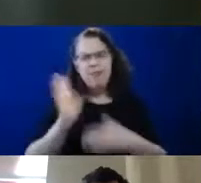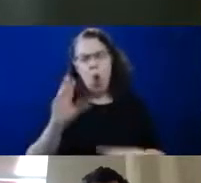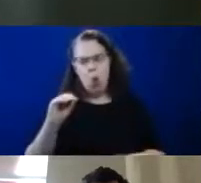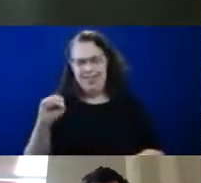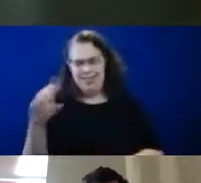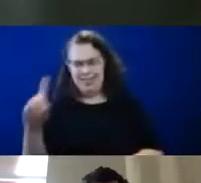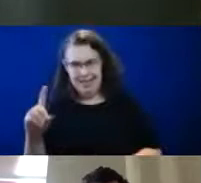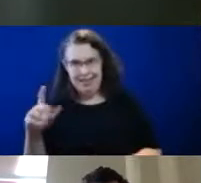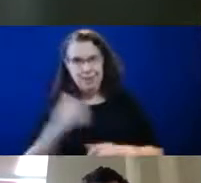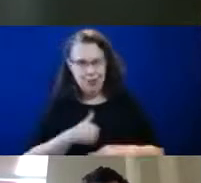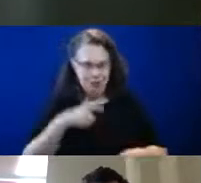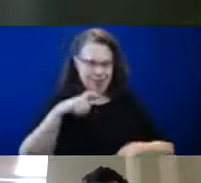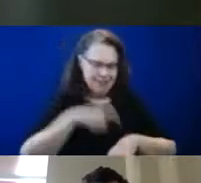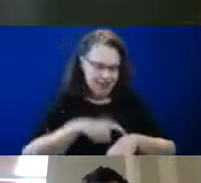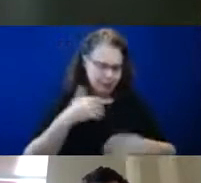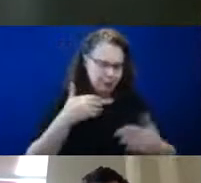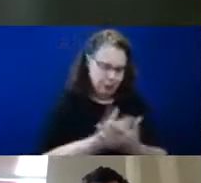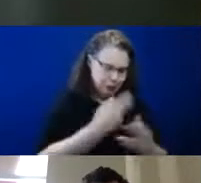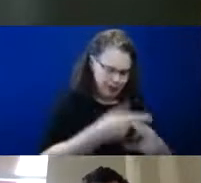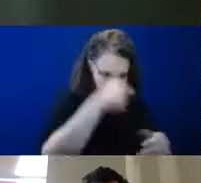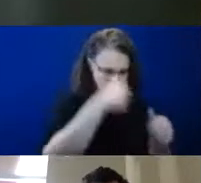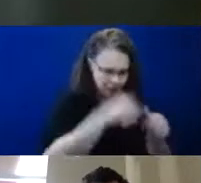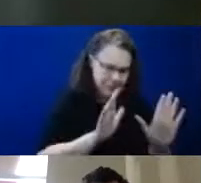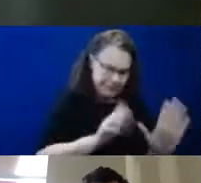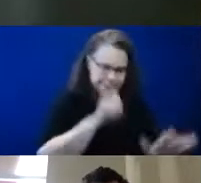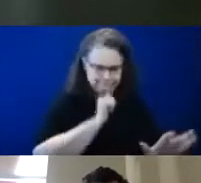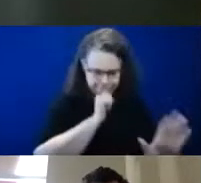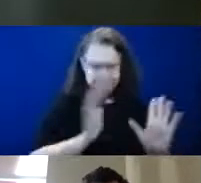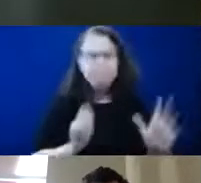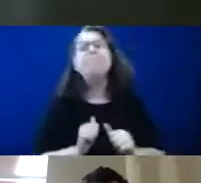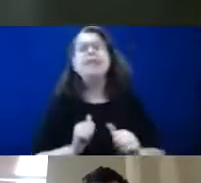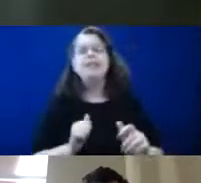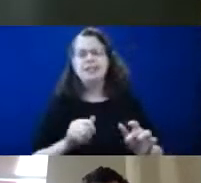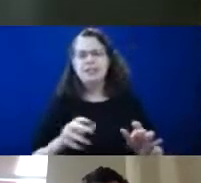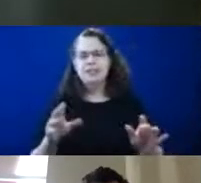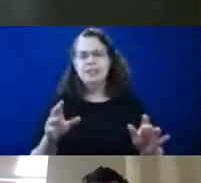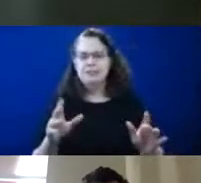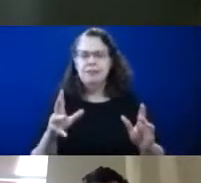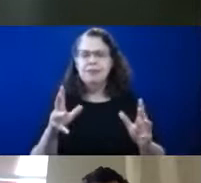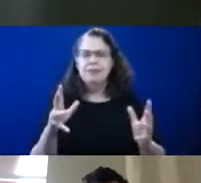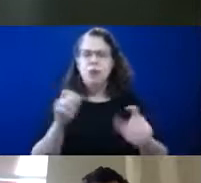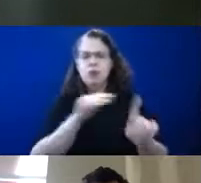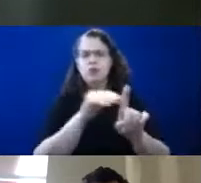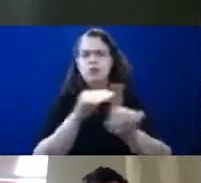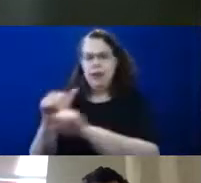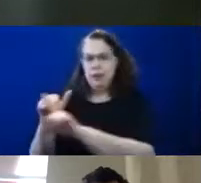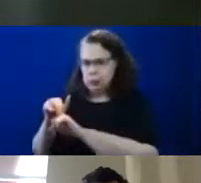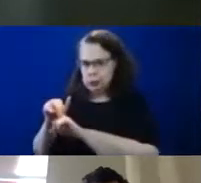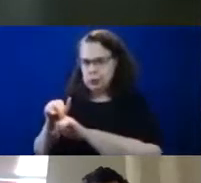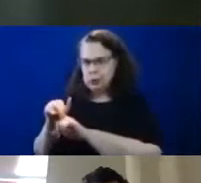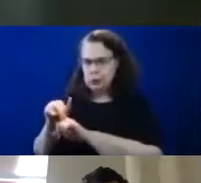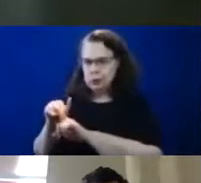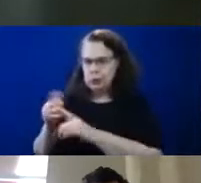little bit of time to remember the change of name. Just to kind of remind everyone that